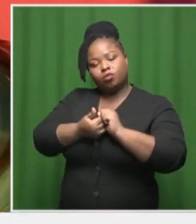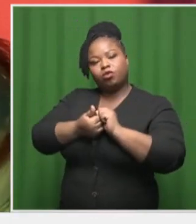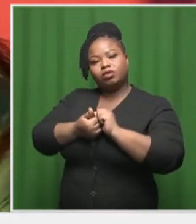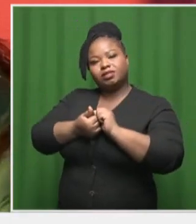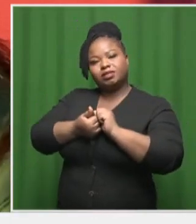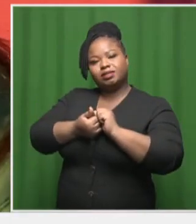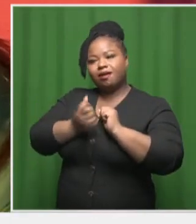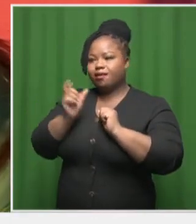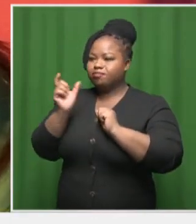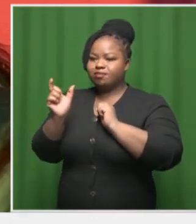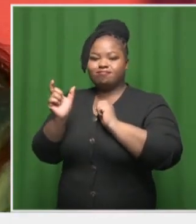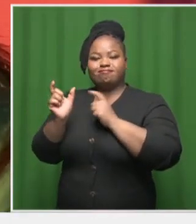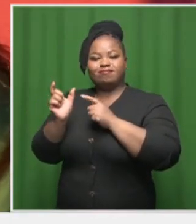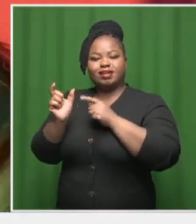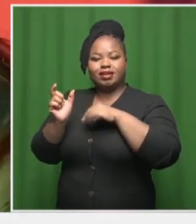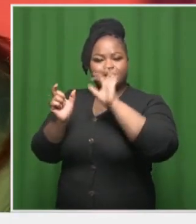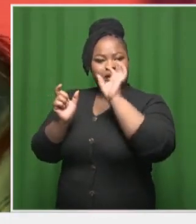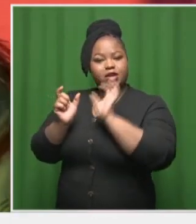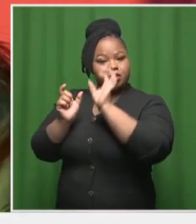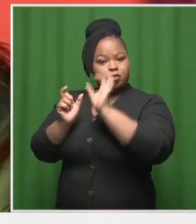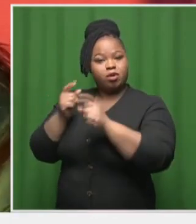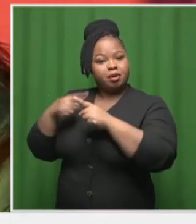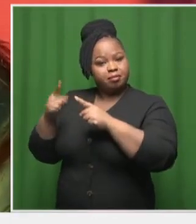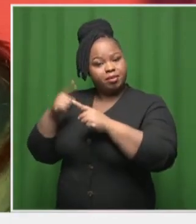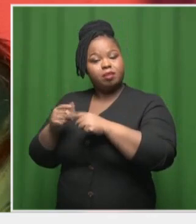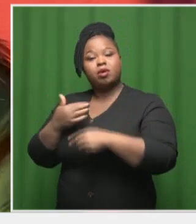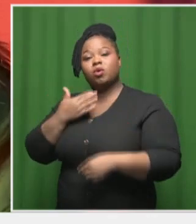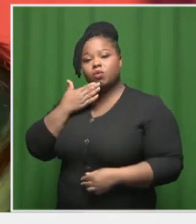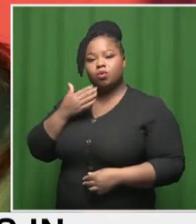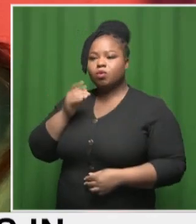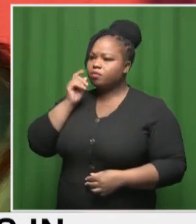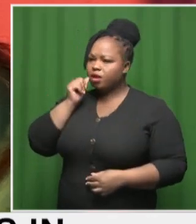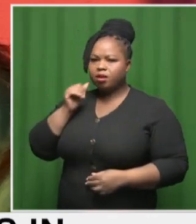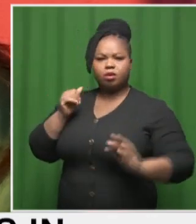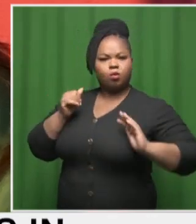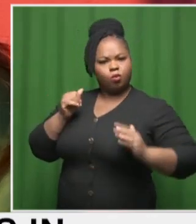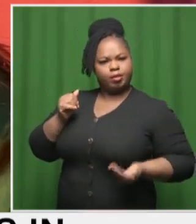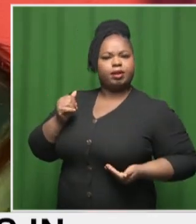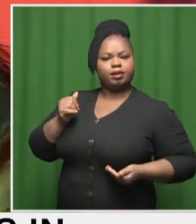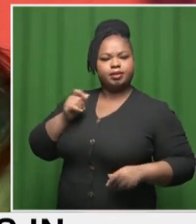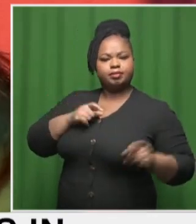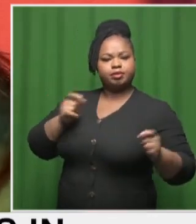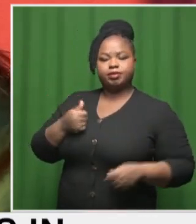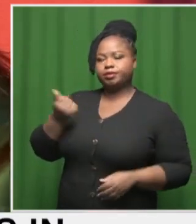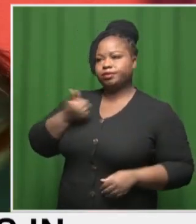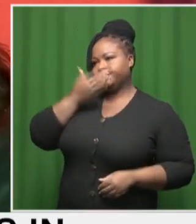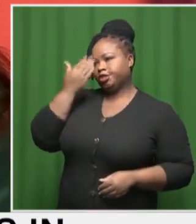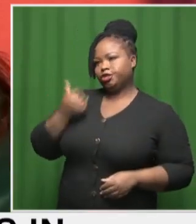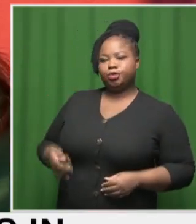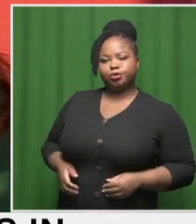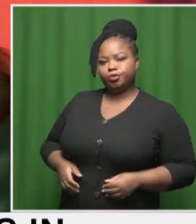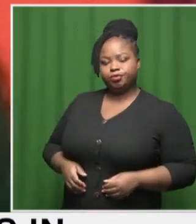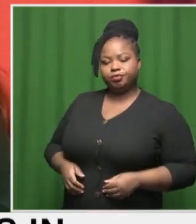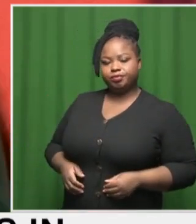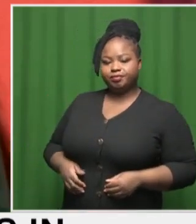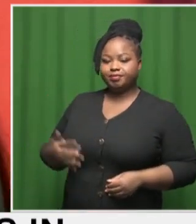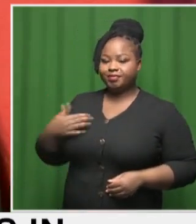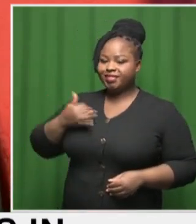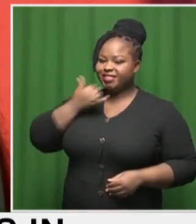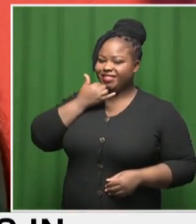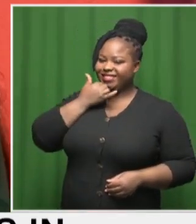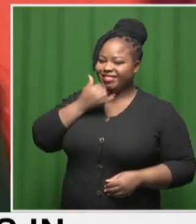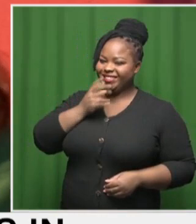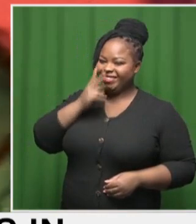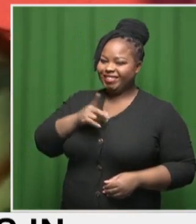netball, and which is played by women and by men. Yeah. And people didn't know that. I mean, I'm happy you're